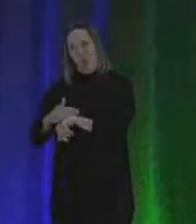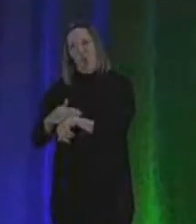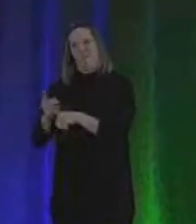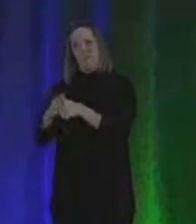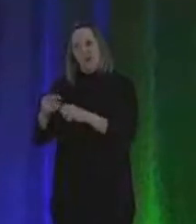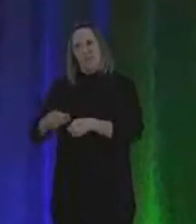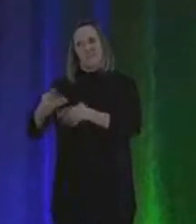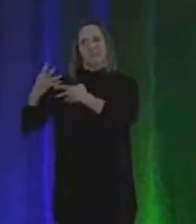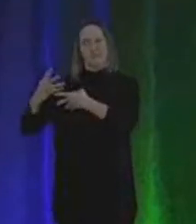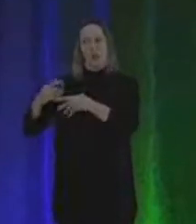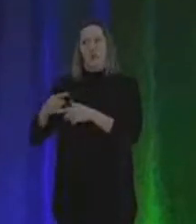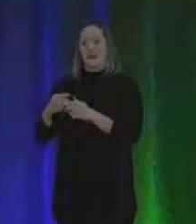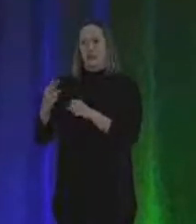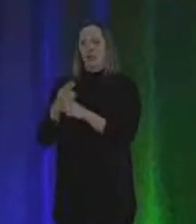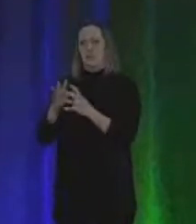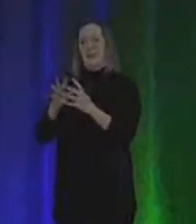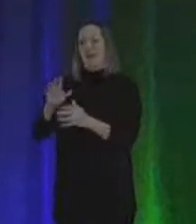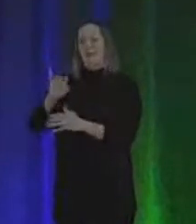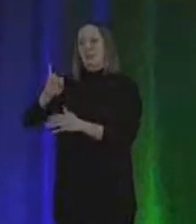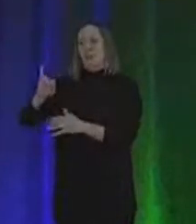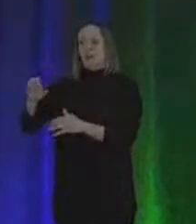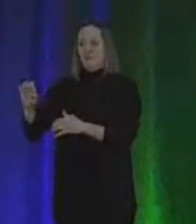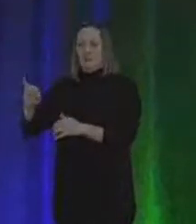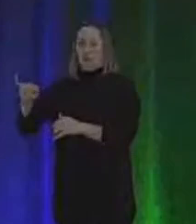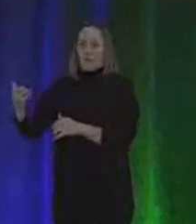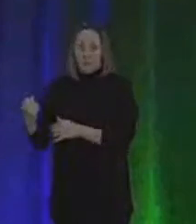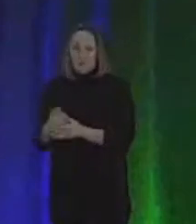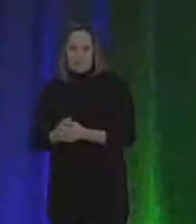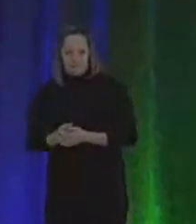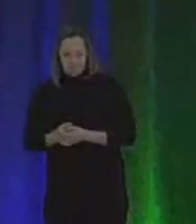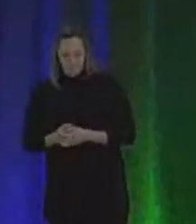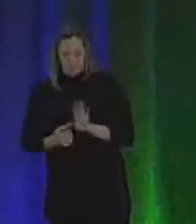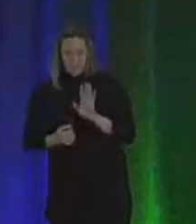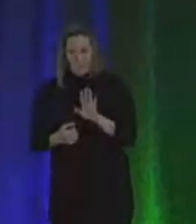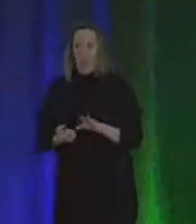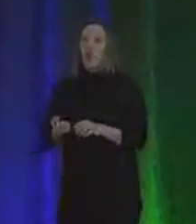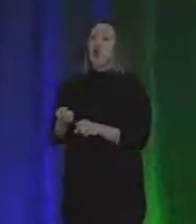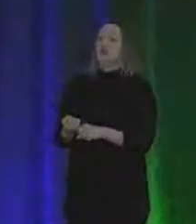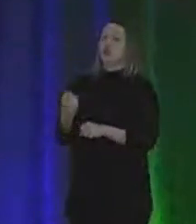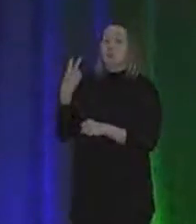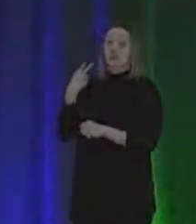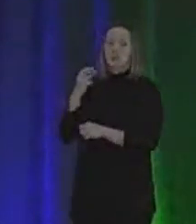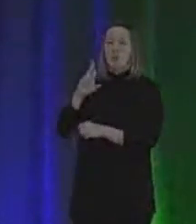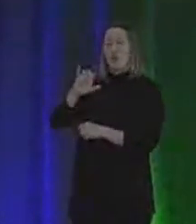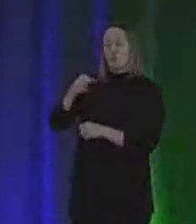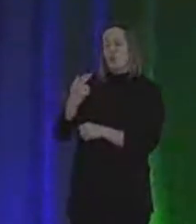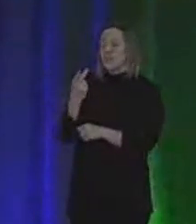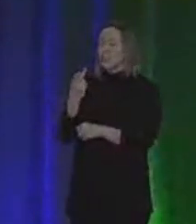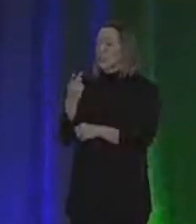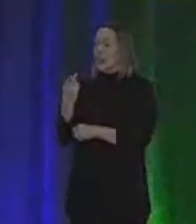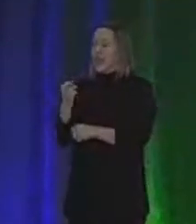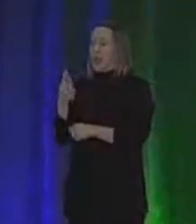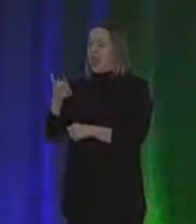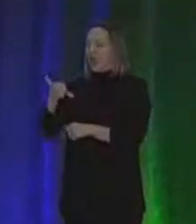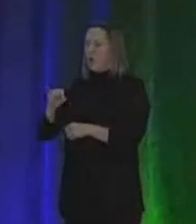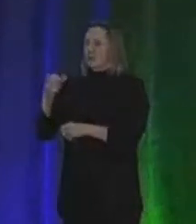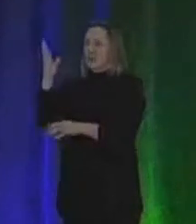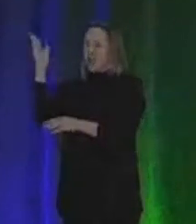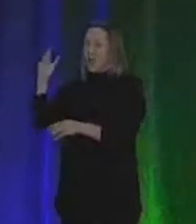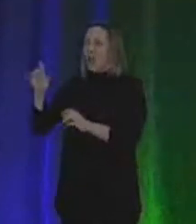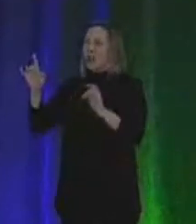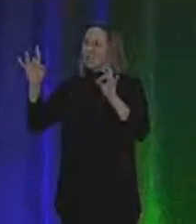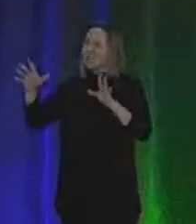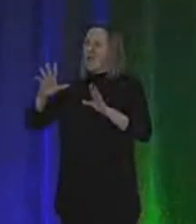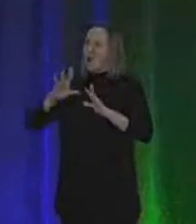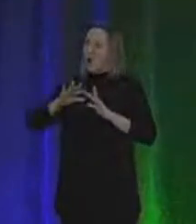and using a lot of JavaScript. So 2 years ago, Rich Harris had this incredible talk that went more in depth